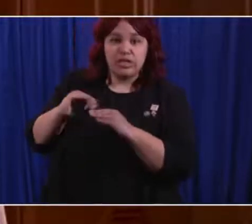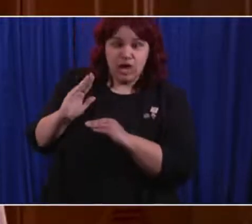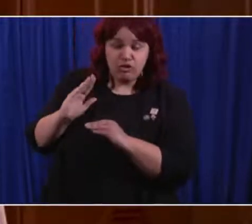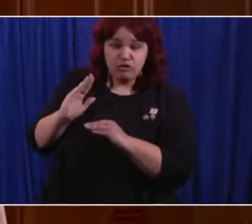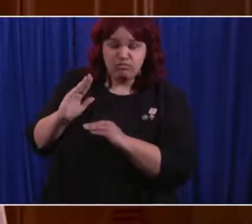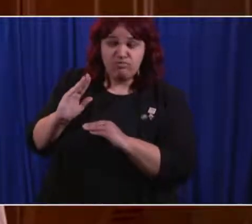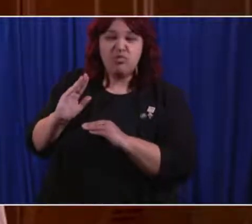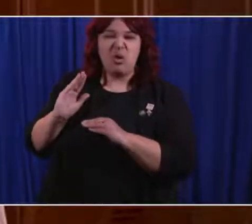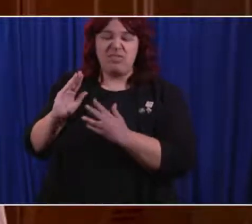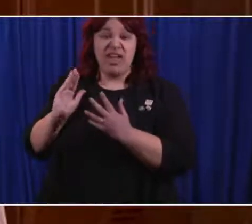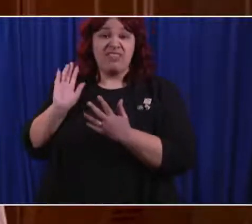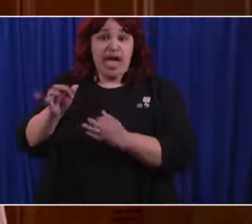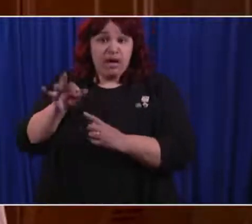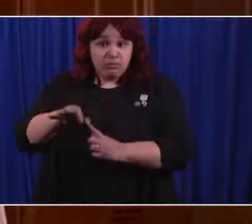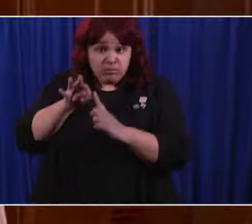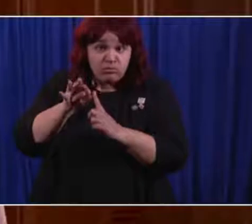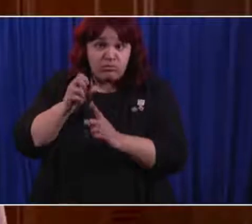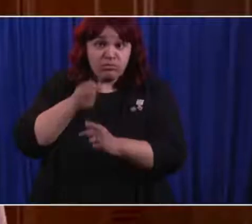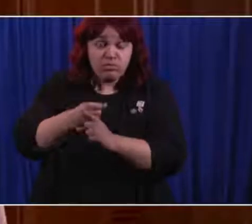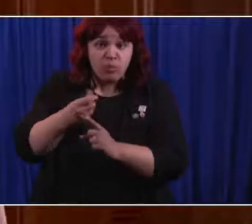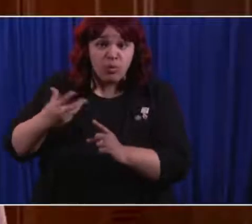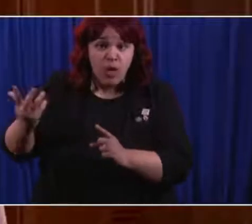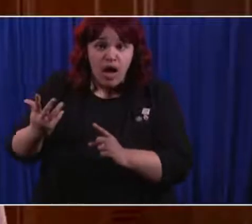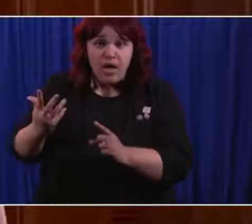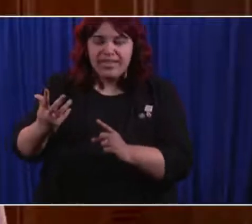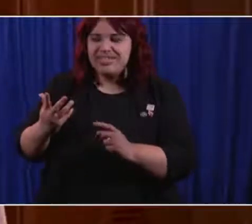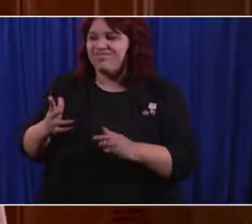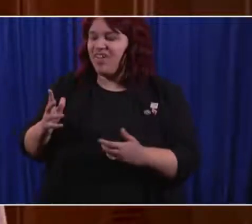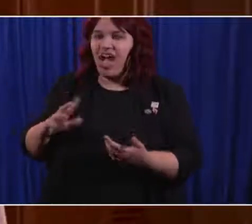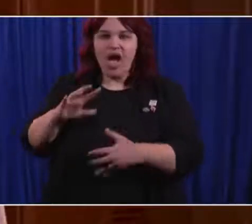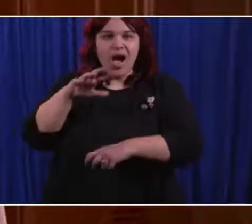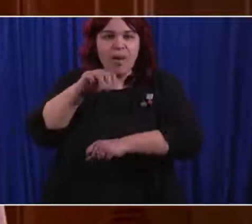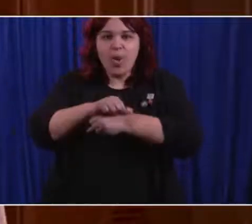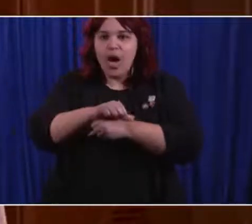not filling their shots up. And,